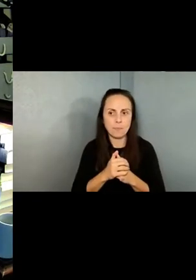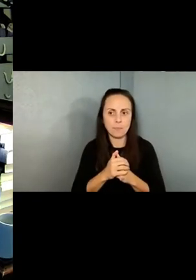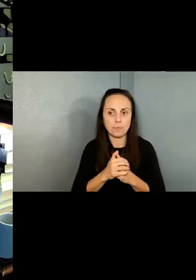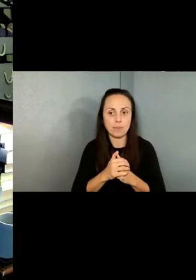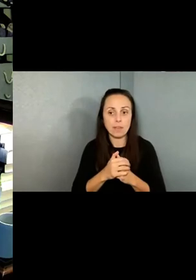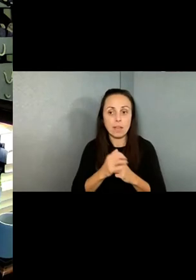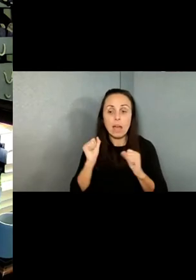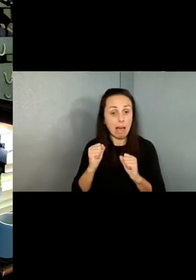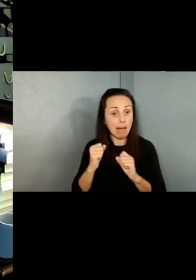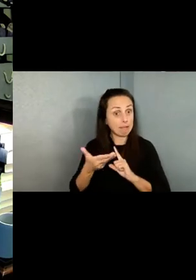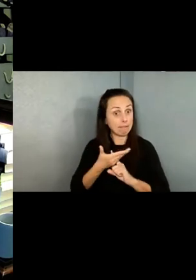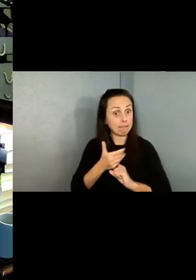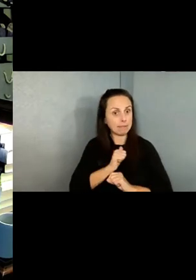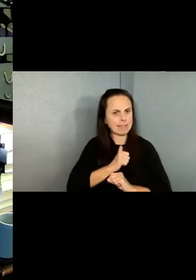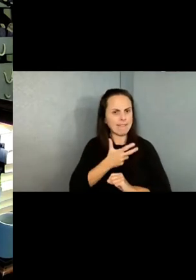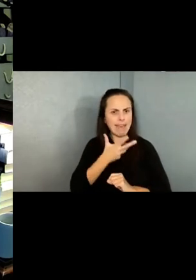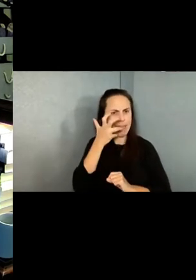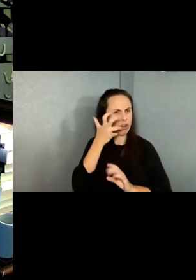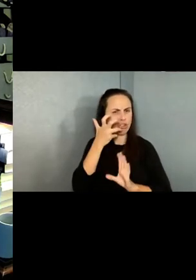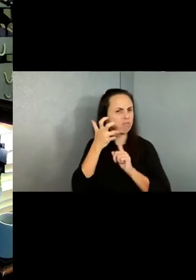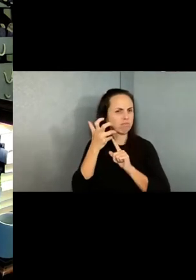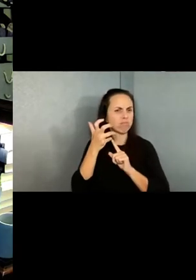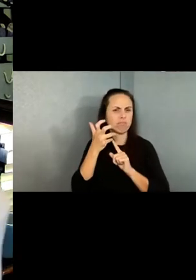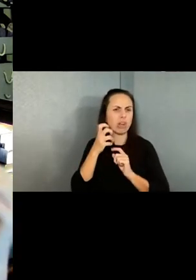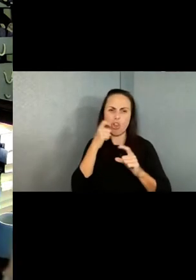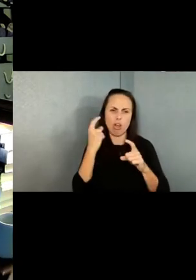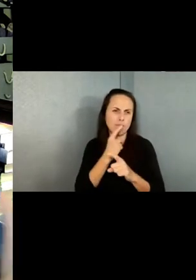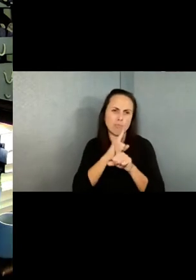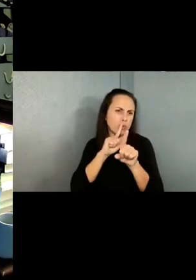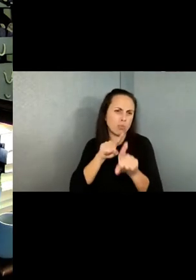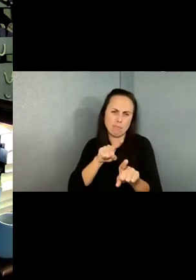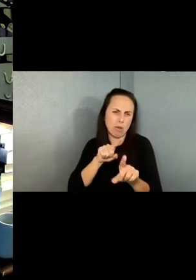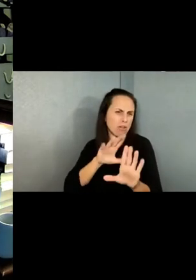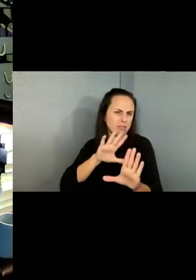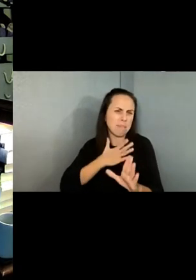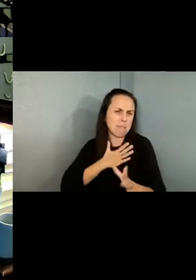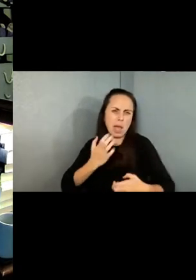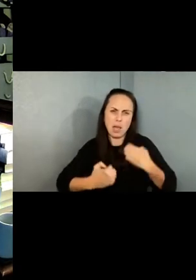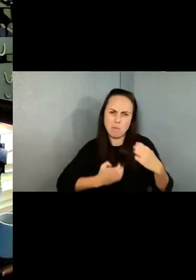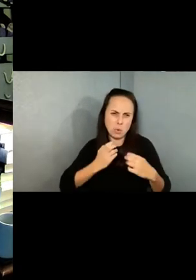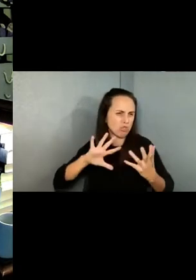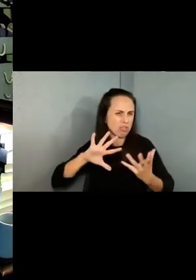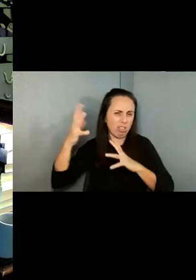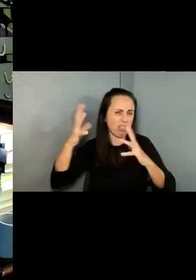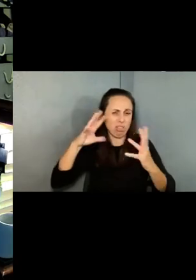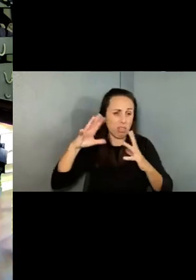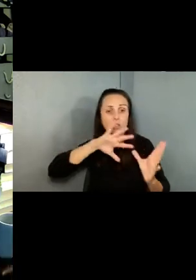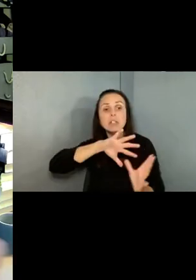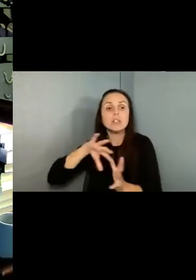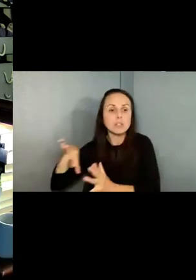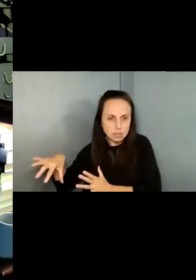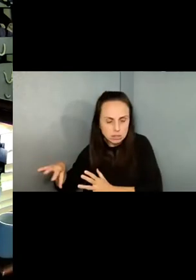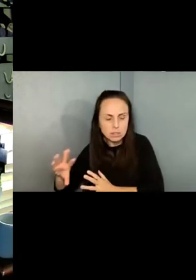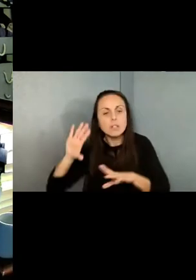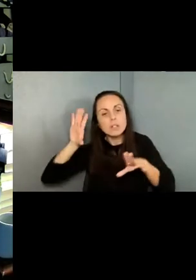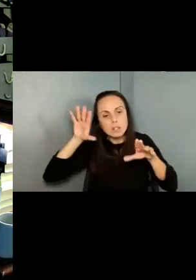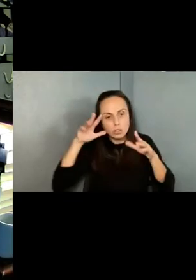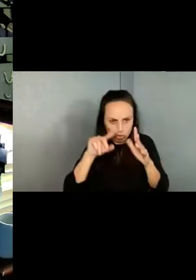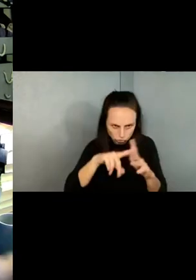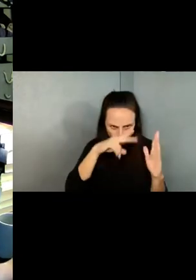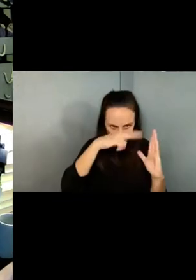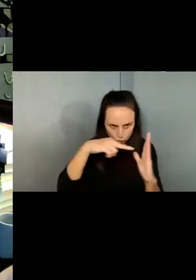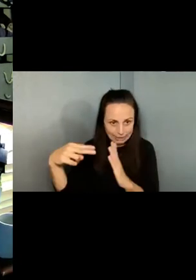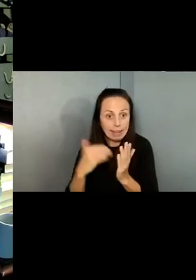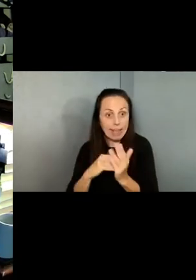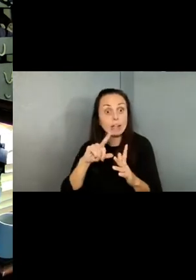I convince myself that anger is not a justified response and it's just my emotional dysregulation. So I go back to reading the material. Then